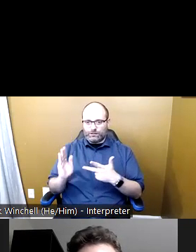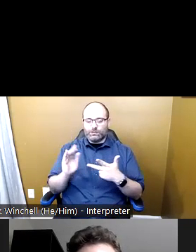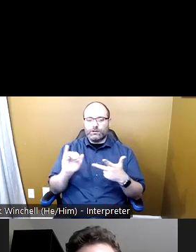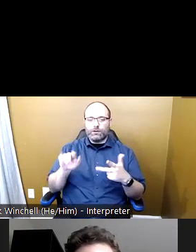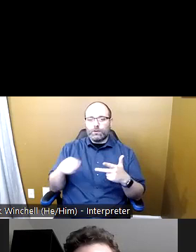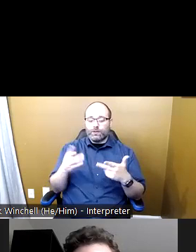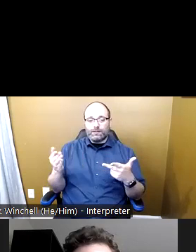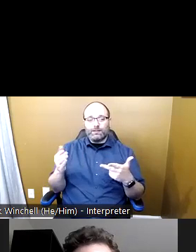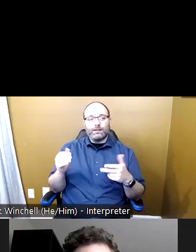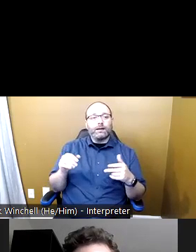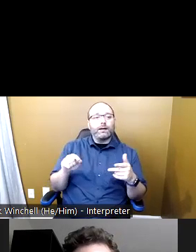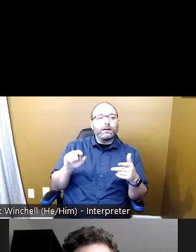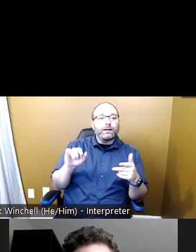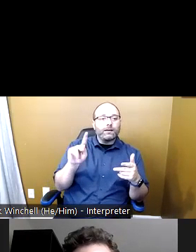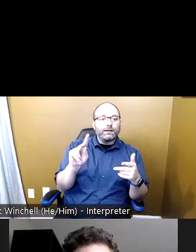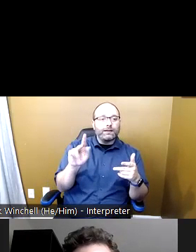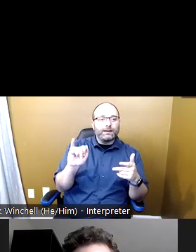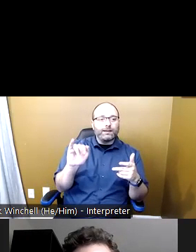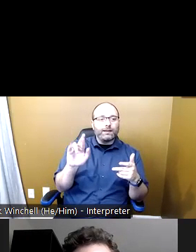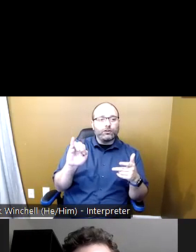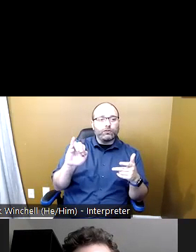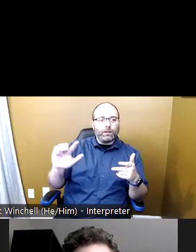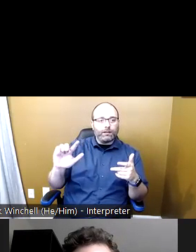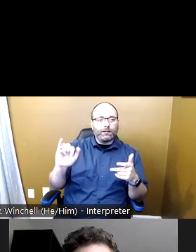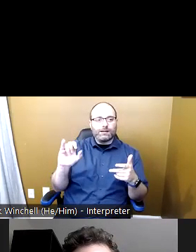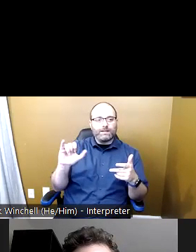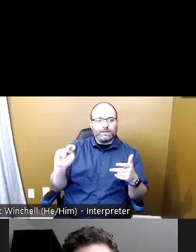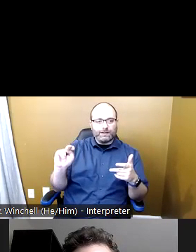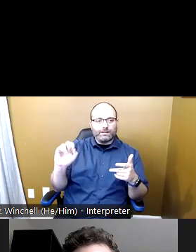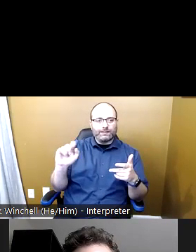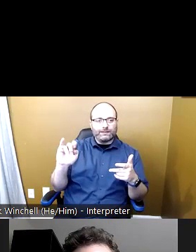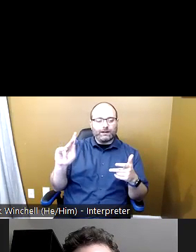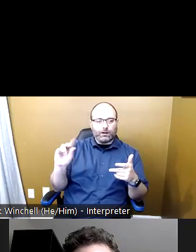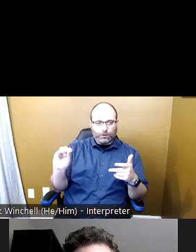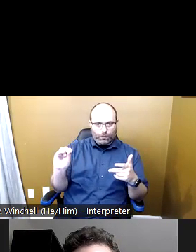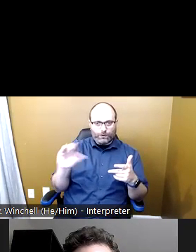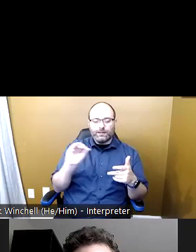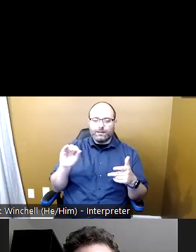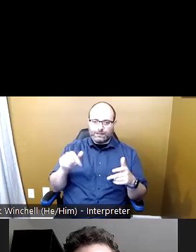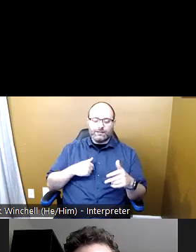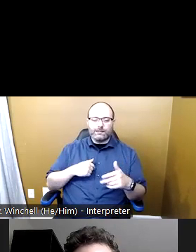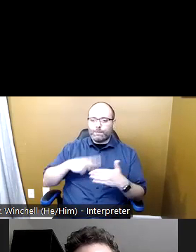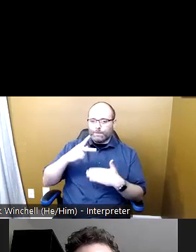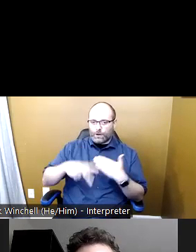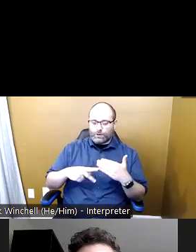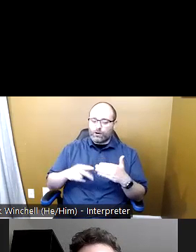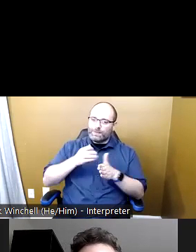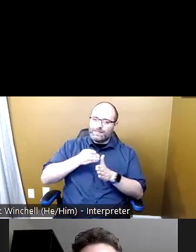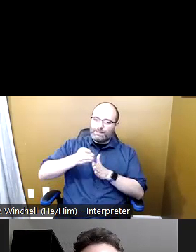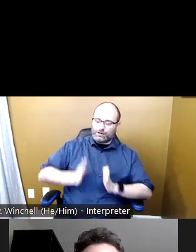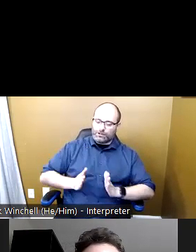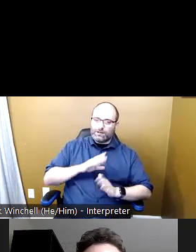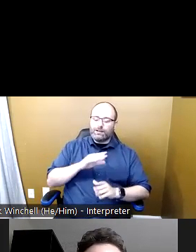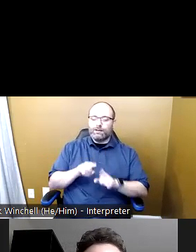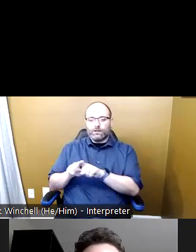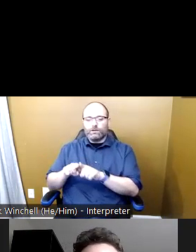in Connecticut. And Kirill is a peer support programming specialist with expertise in LGBTQ+ peer